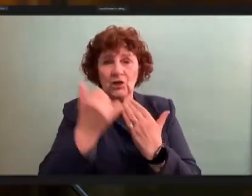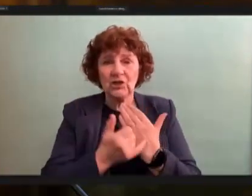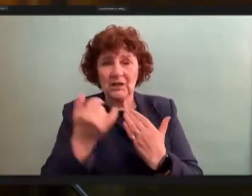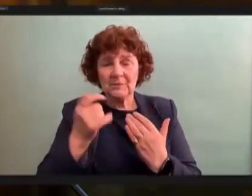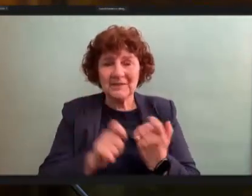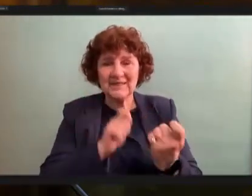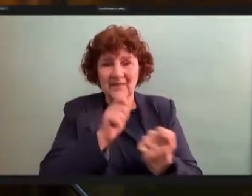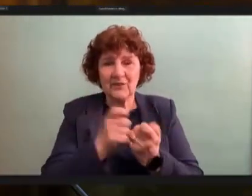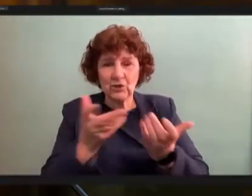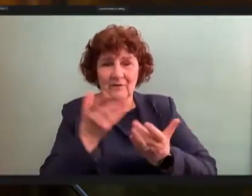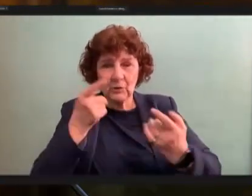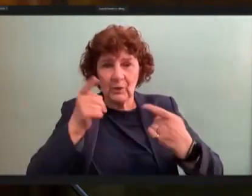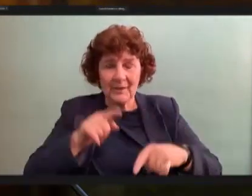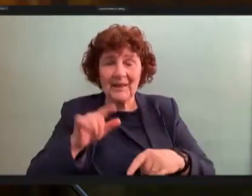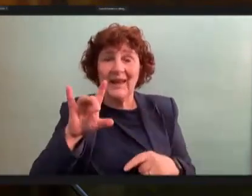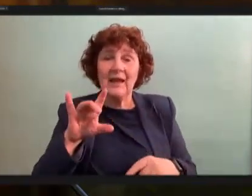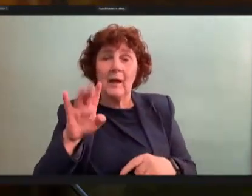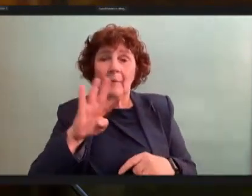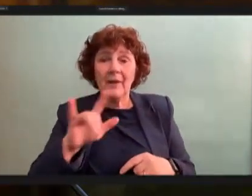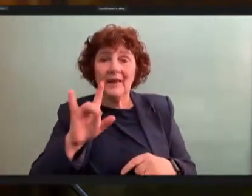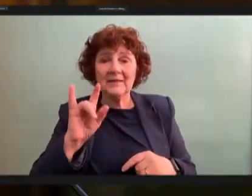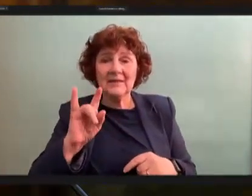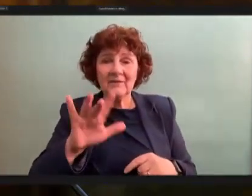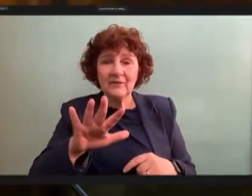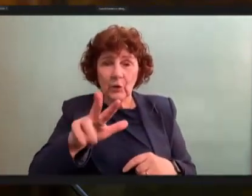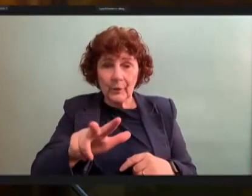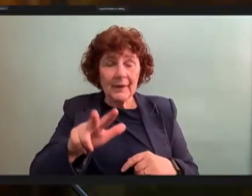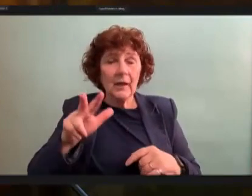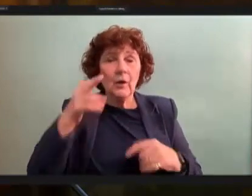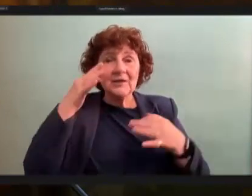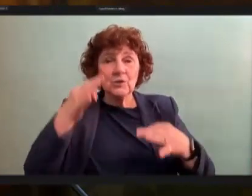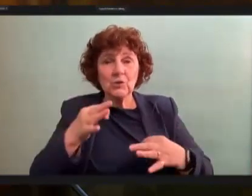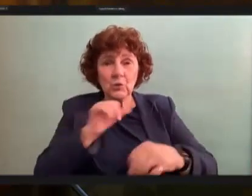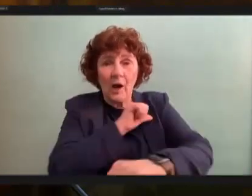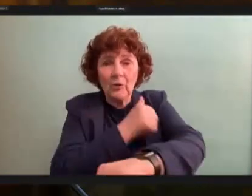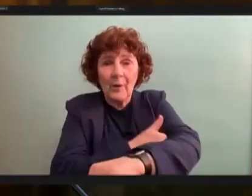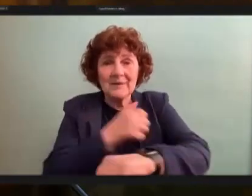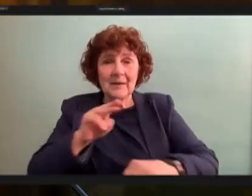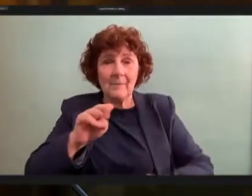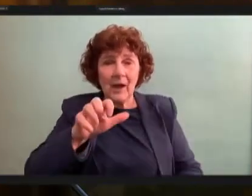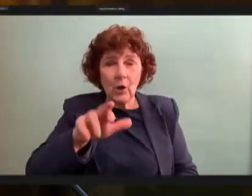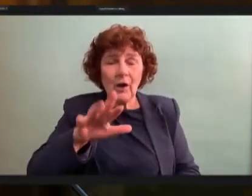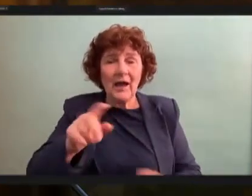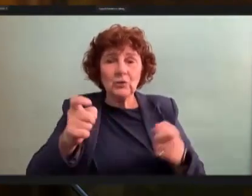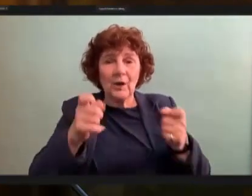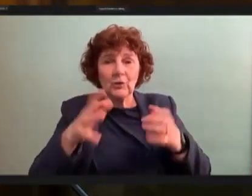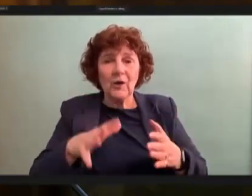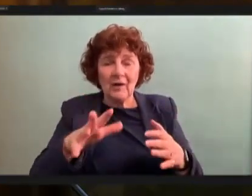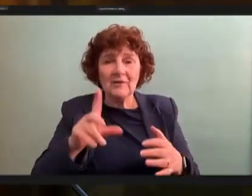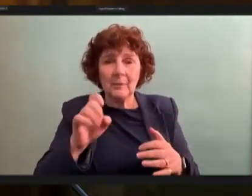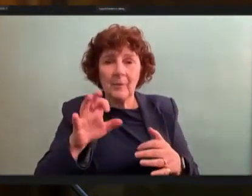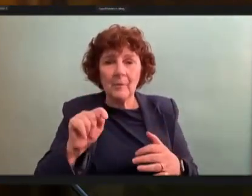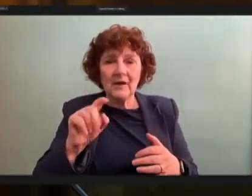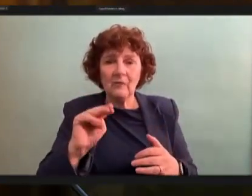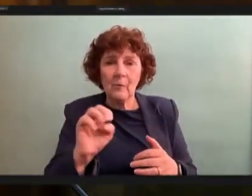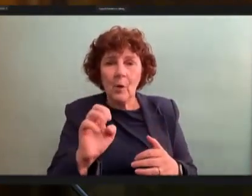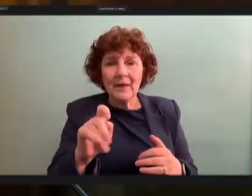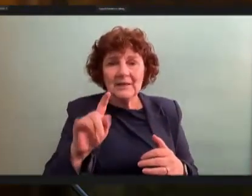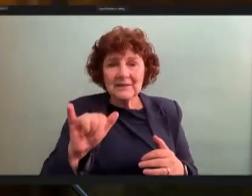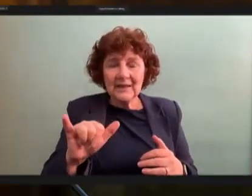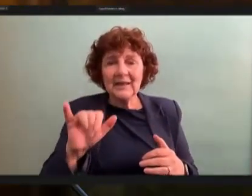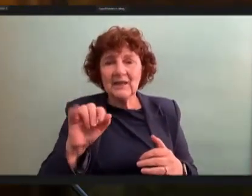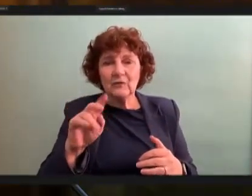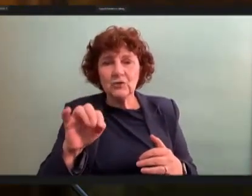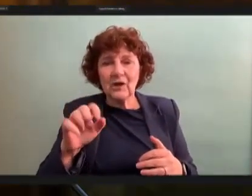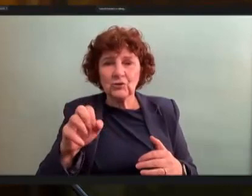Bill 1853, resolution authorizing the mayor and the director of the Department of Mobility and Infrastructure to apply for a